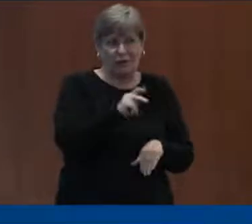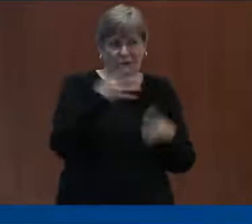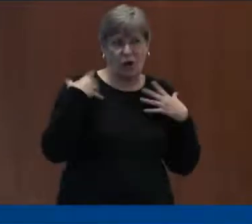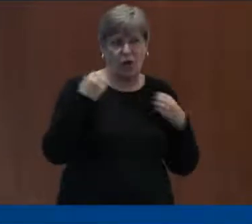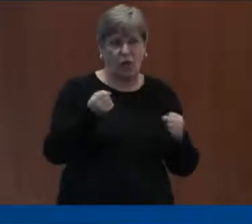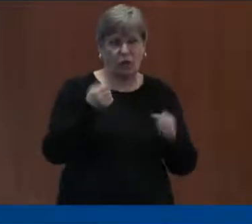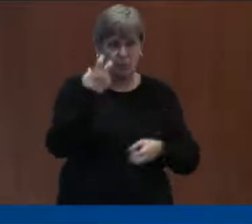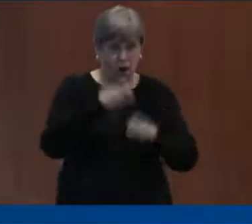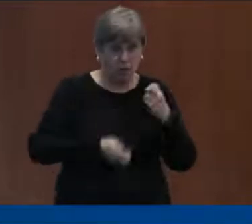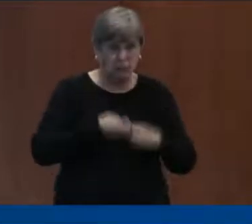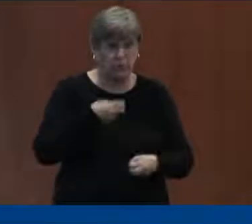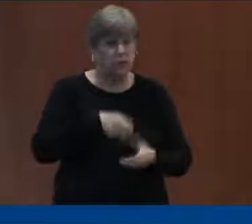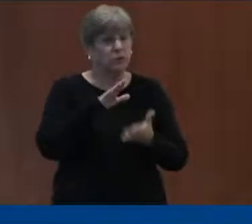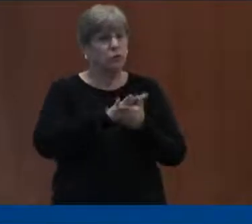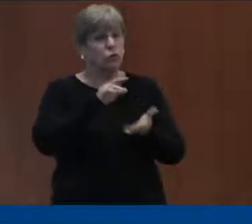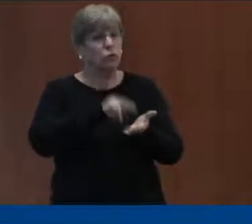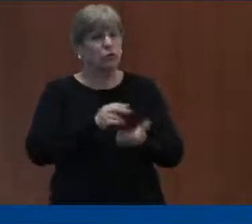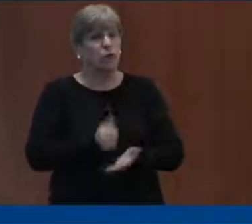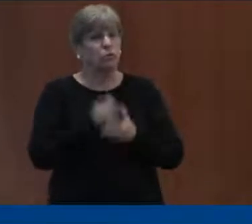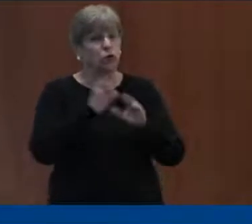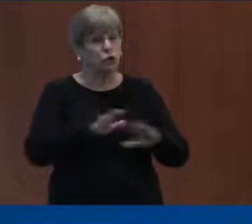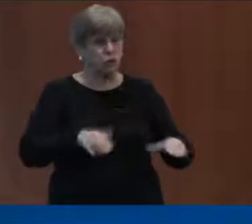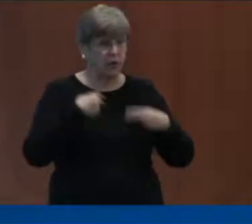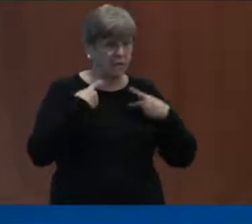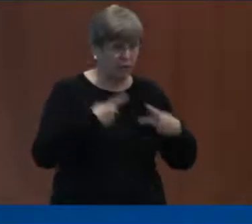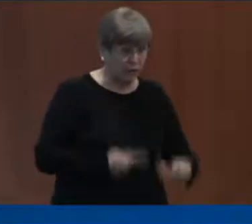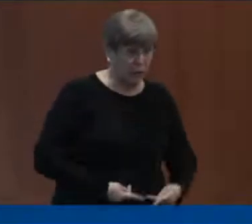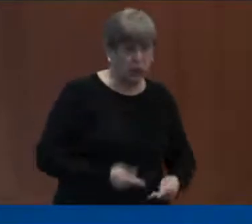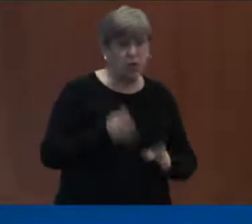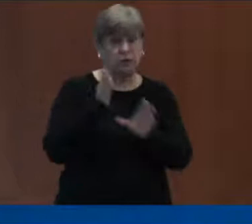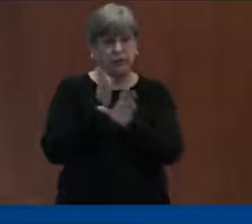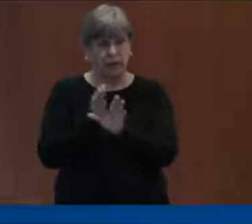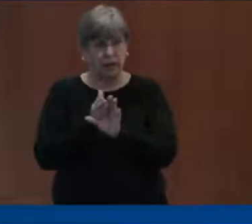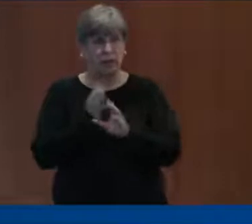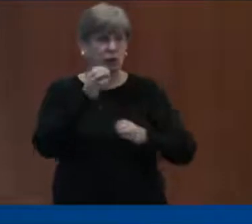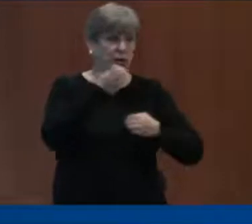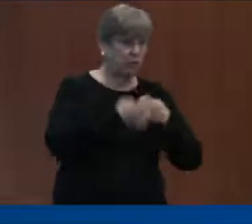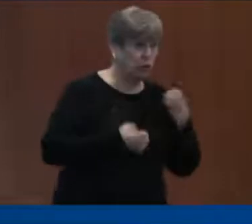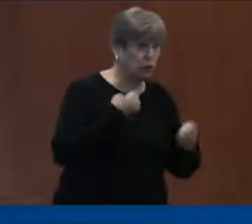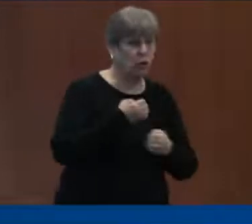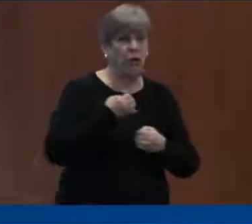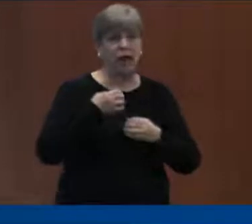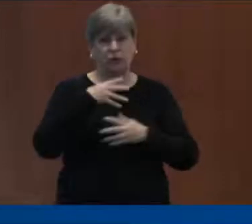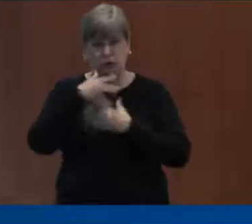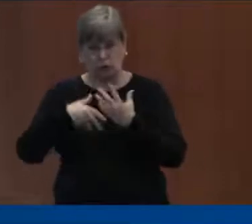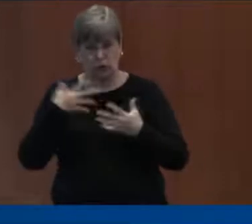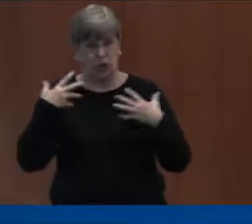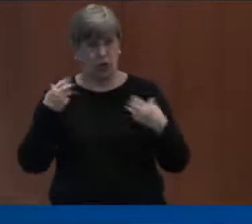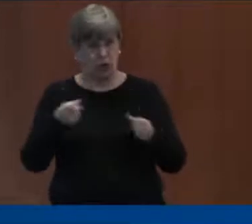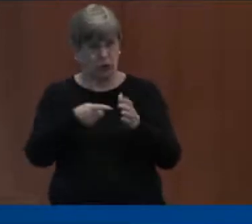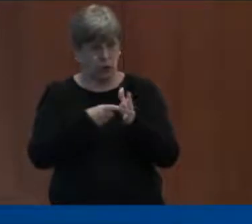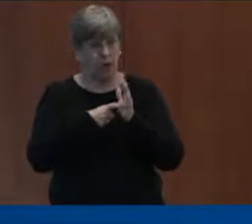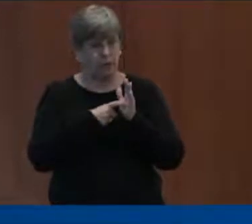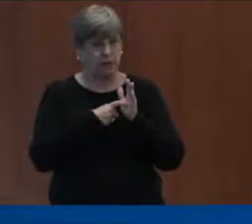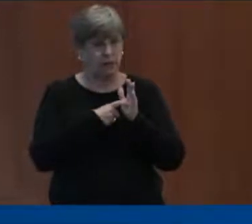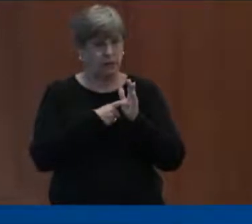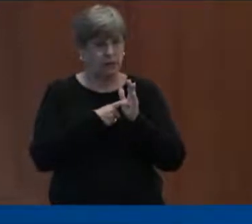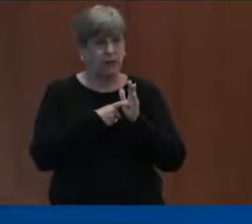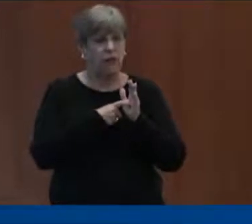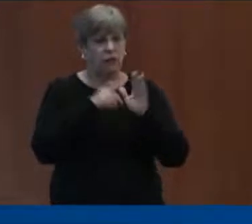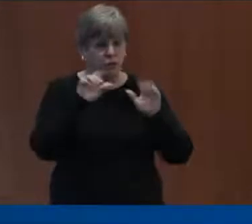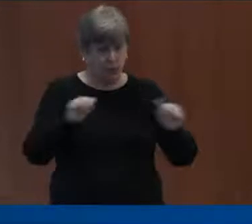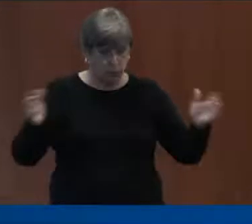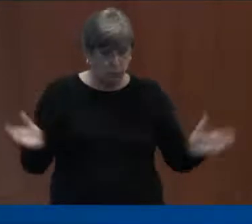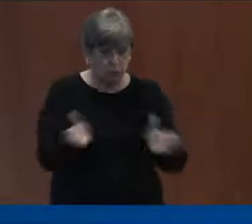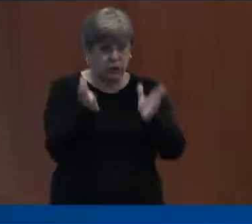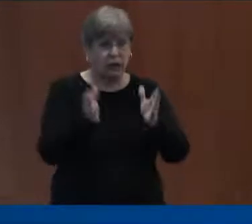problems. The school nurse helps children with their physical, psychological, emotional, and social health requirements in order to